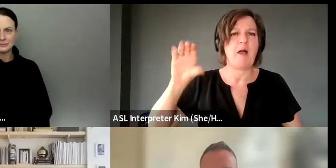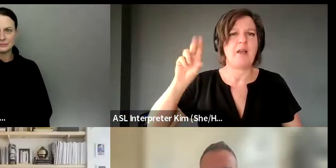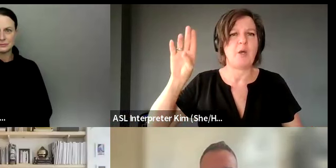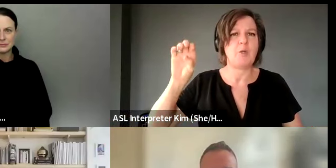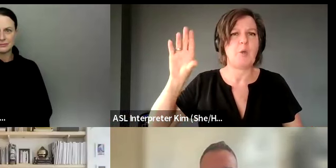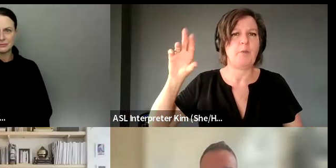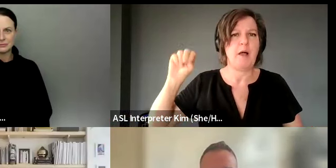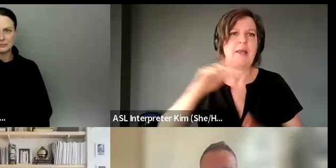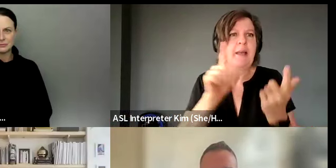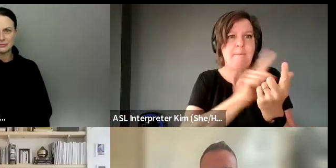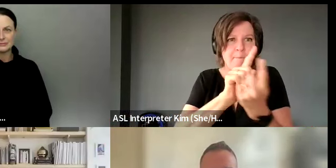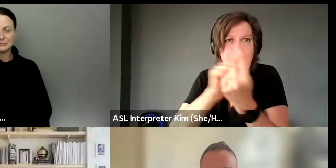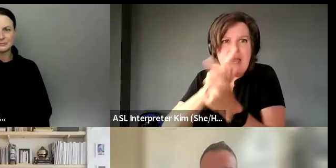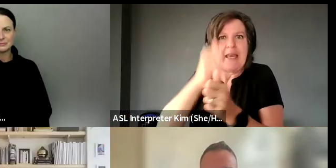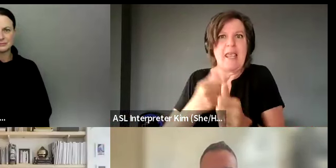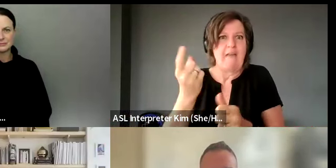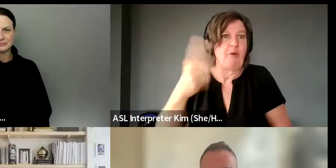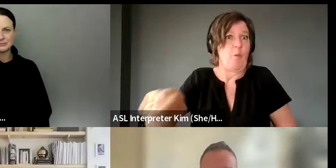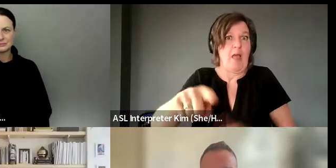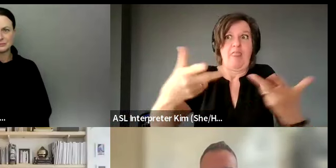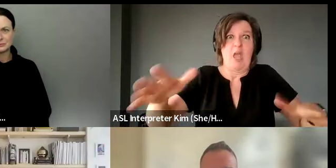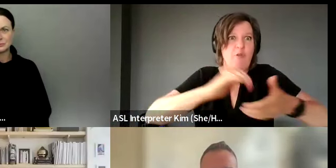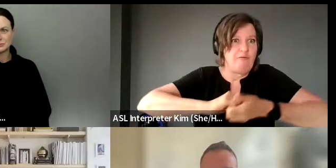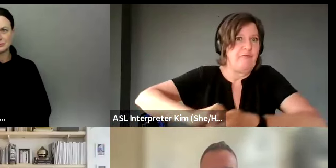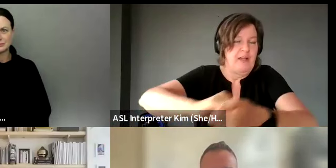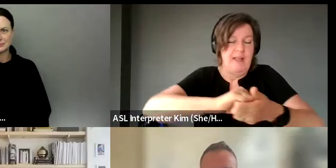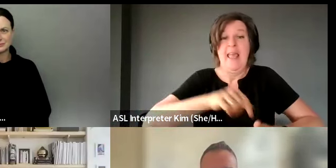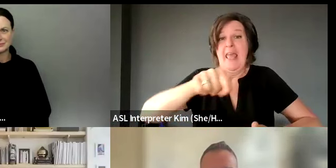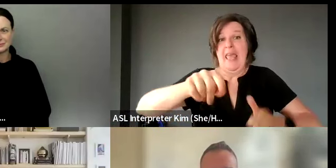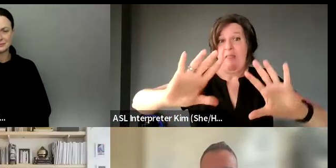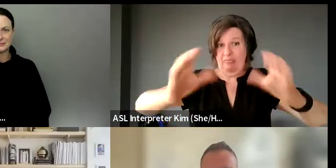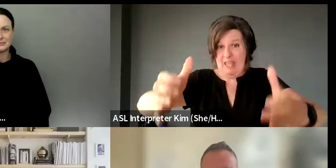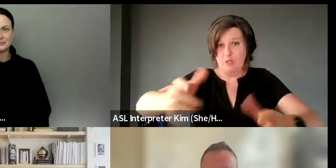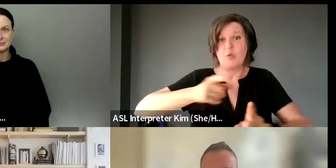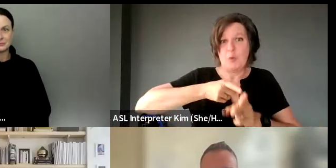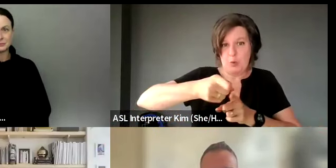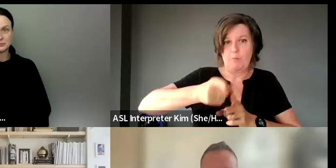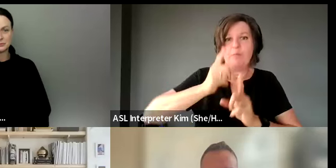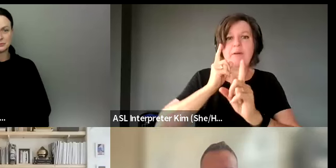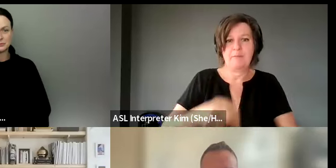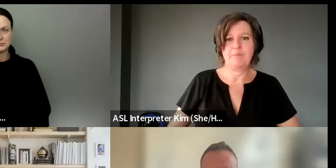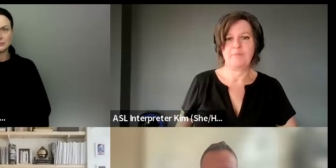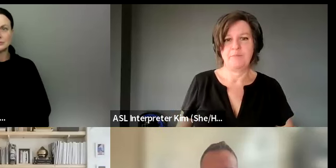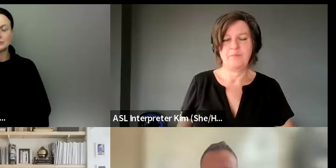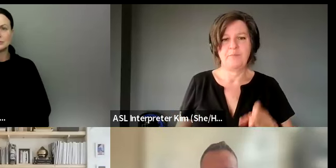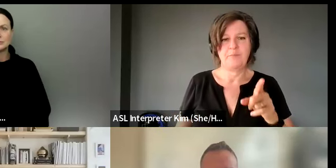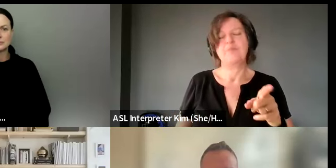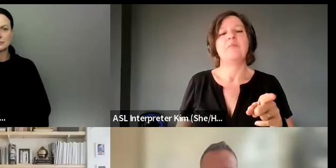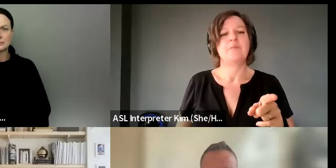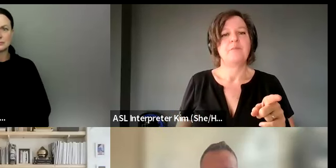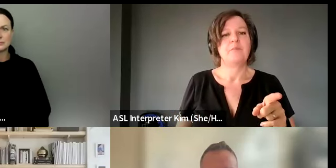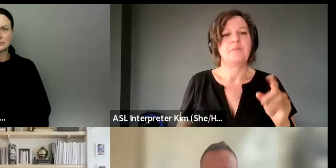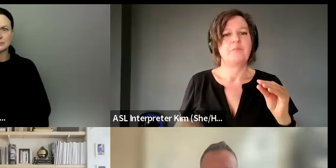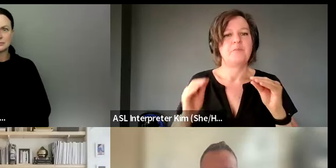like meeting everyone you collaborate with. And this group is particularly Attention, Milan,